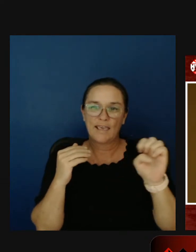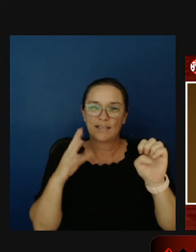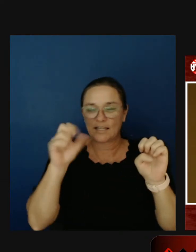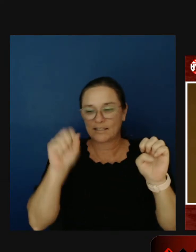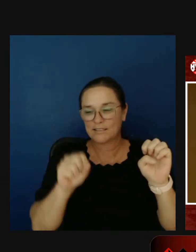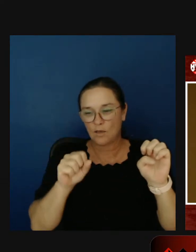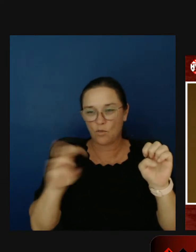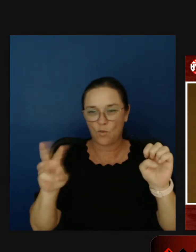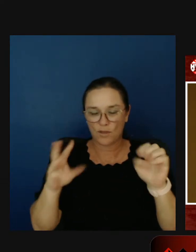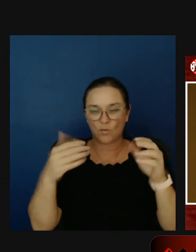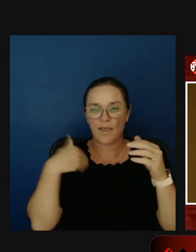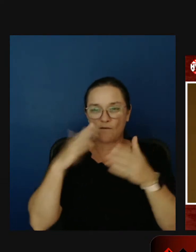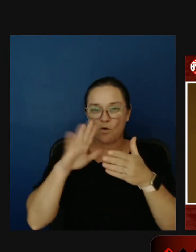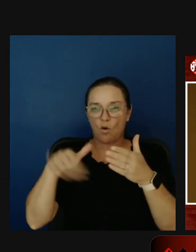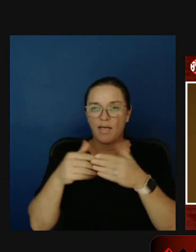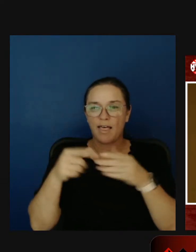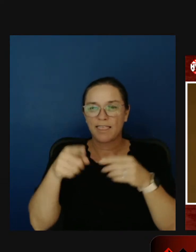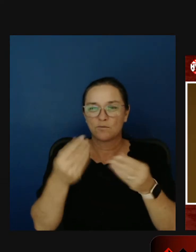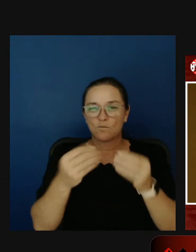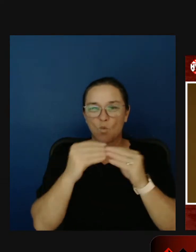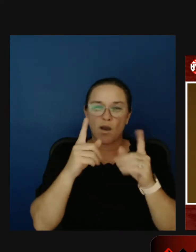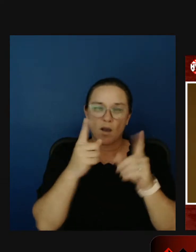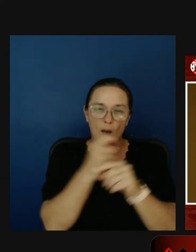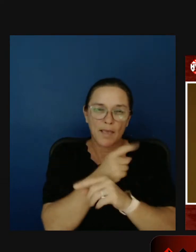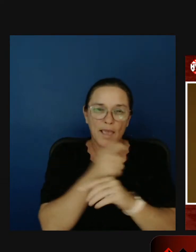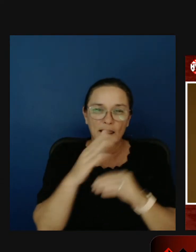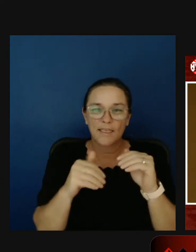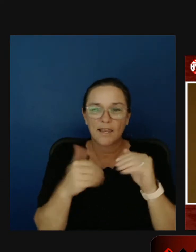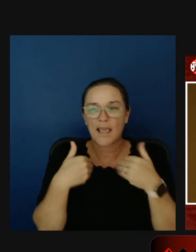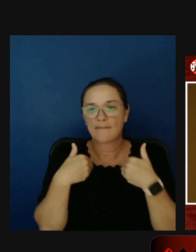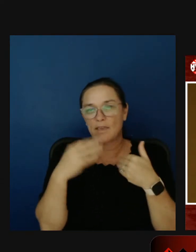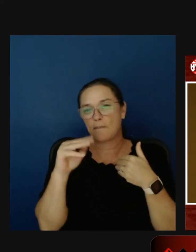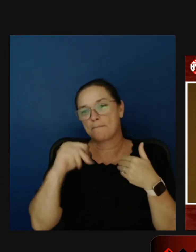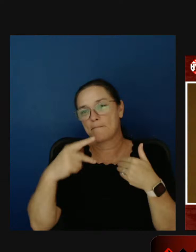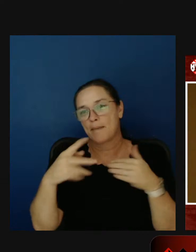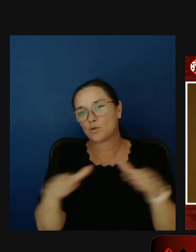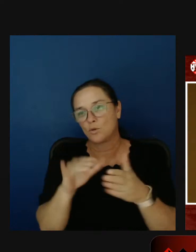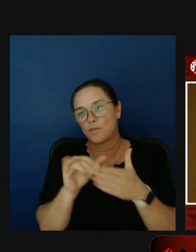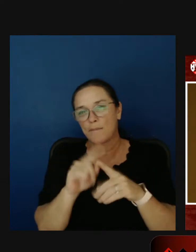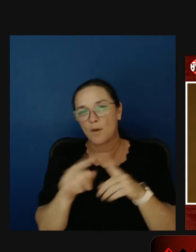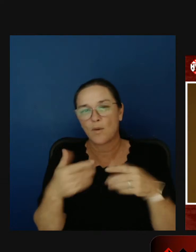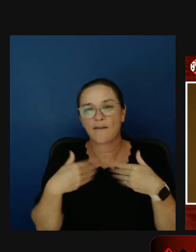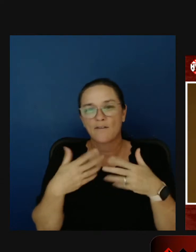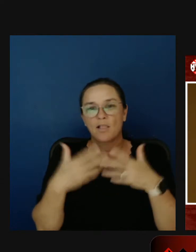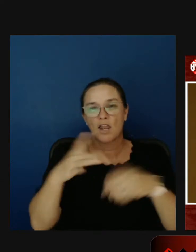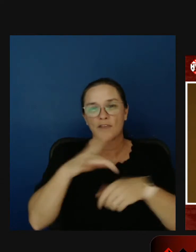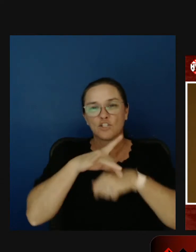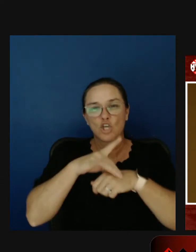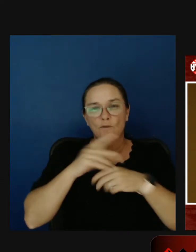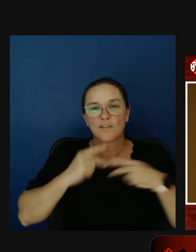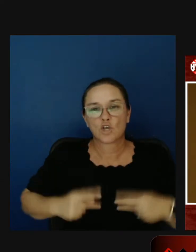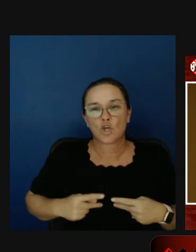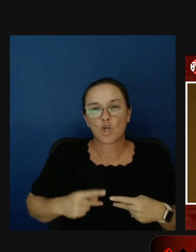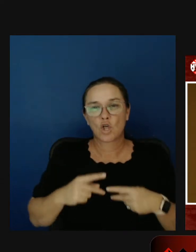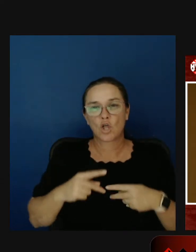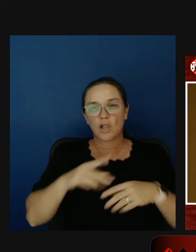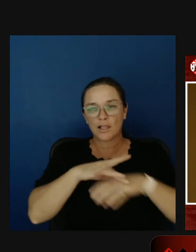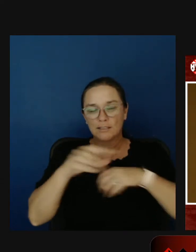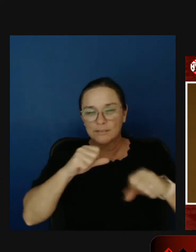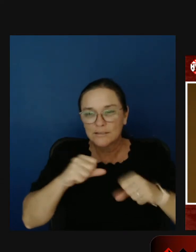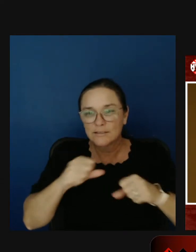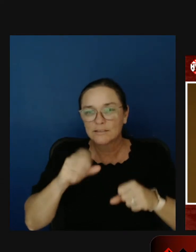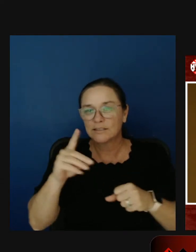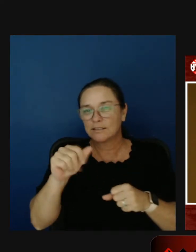Rift Zone. This is a little more complicated than just taking a map to do that, but we've got a lot of geophysical, seismic data, geodetic data